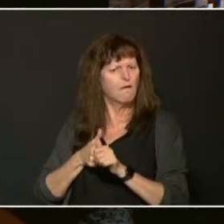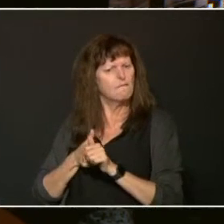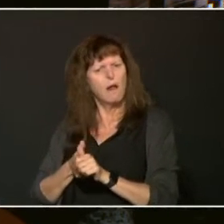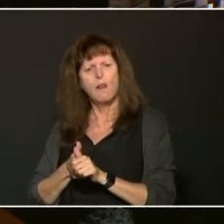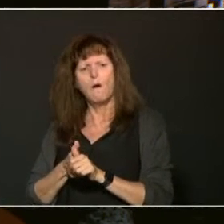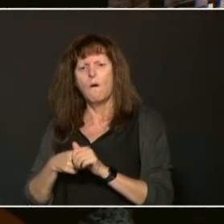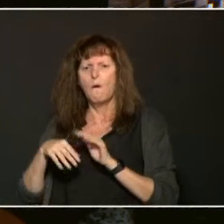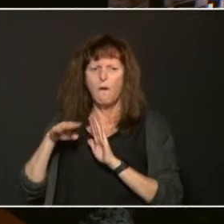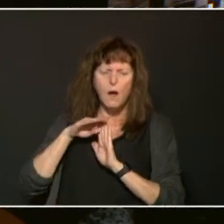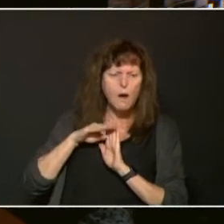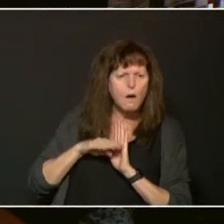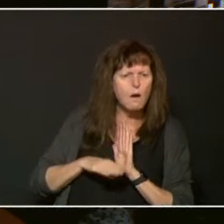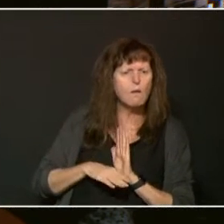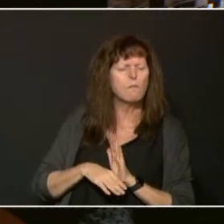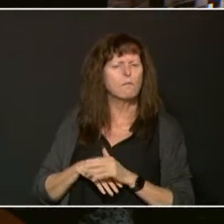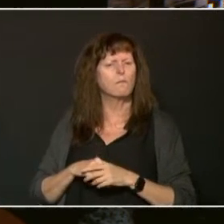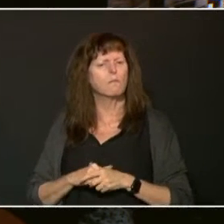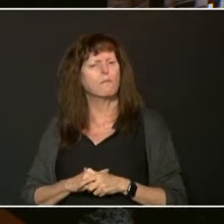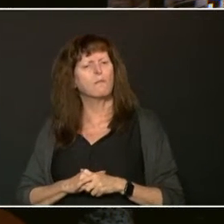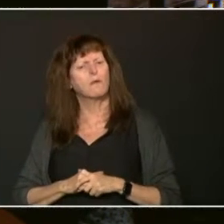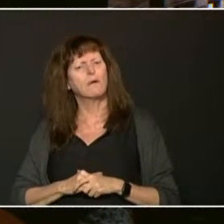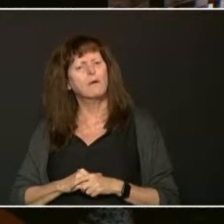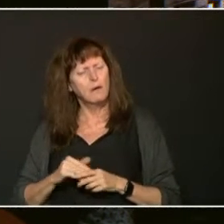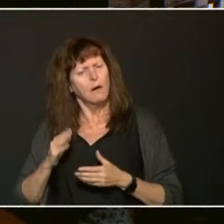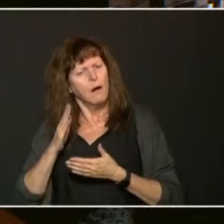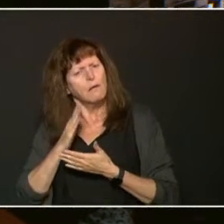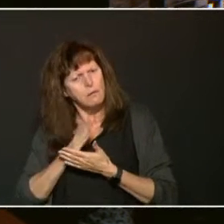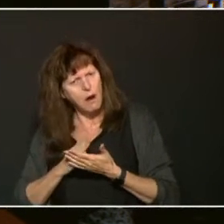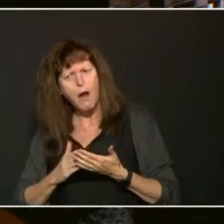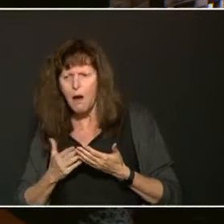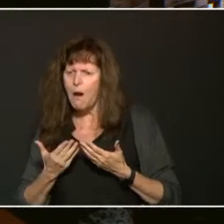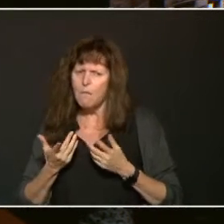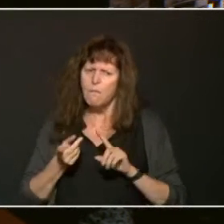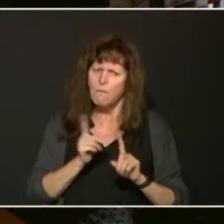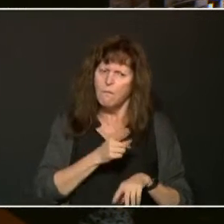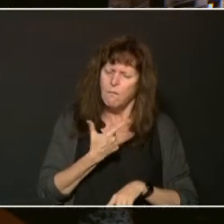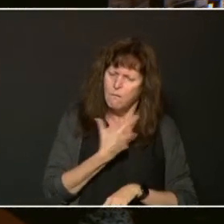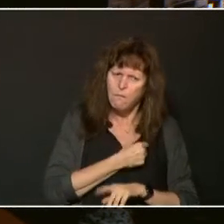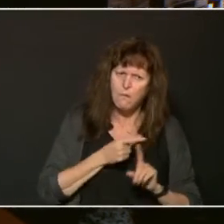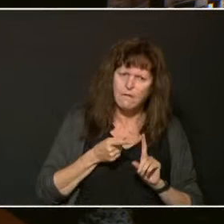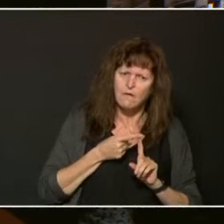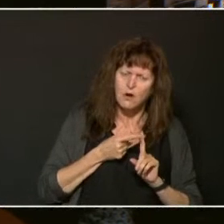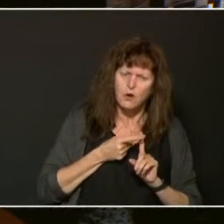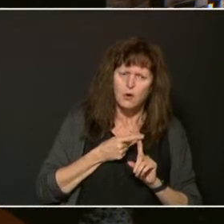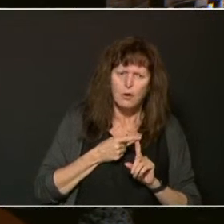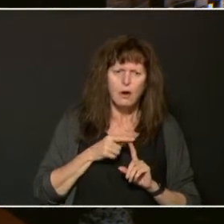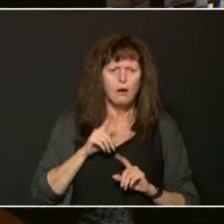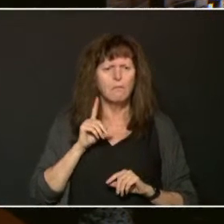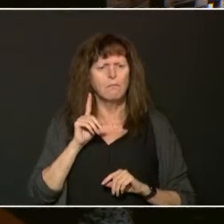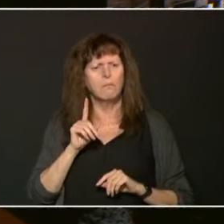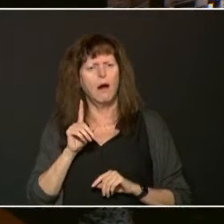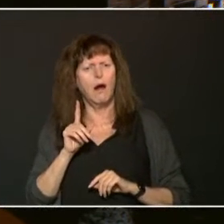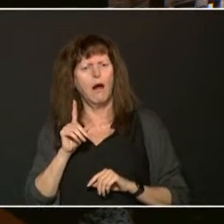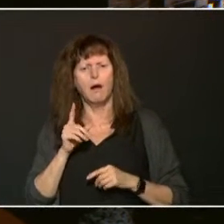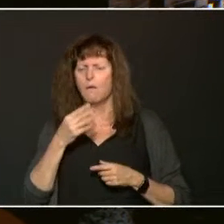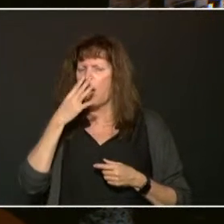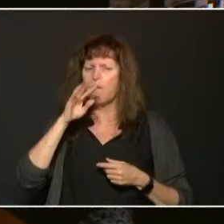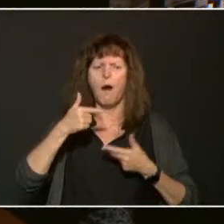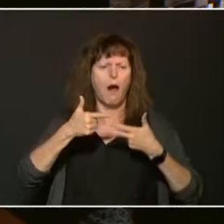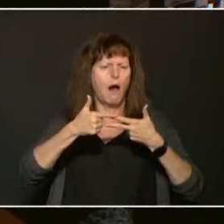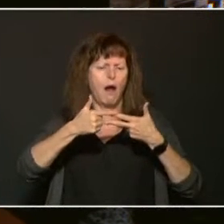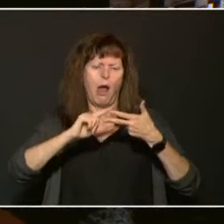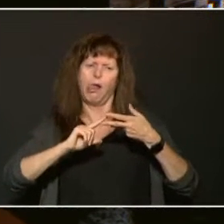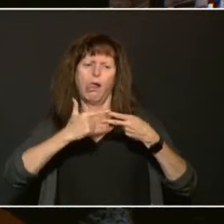vaccine they had taken. So there is some sort of evidence that there is a hesitancy when it comes to mixing the strategy after what statements have come